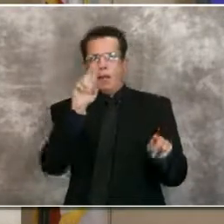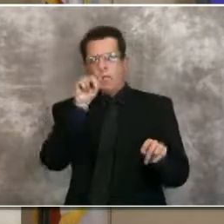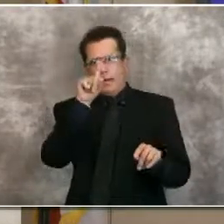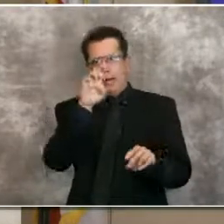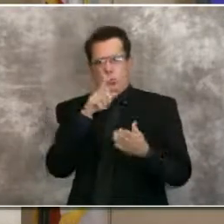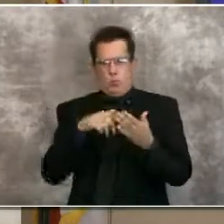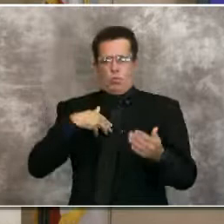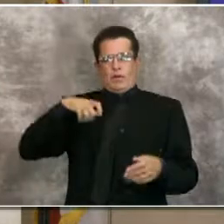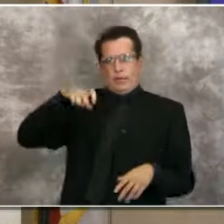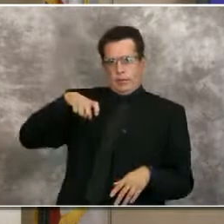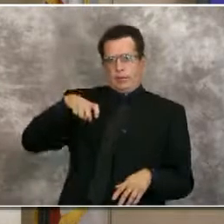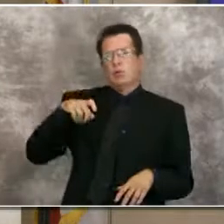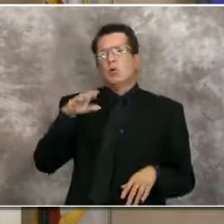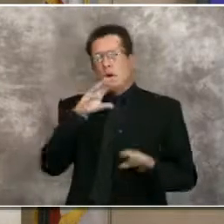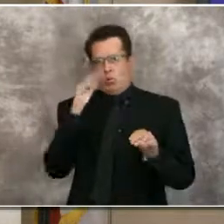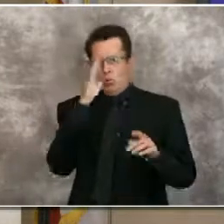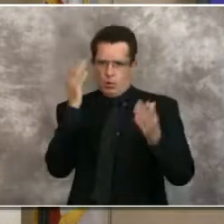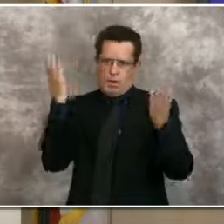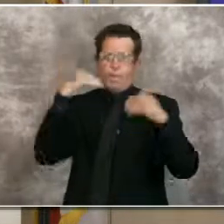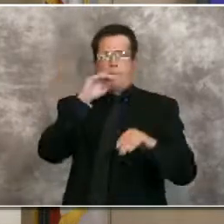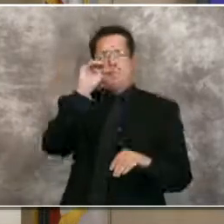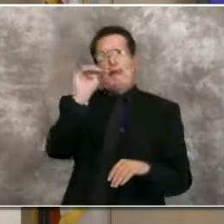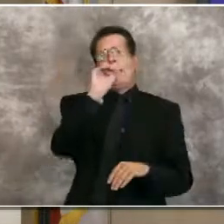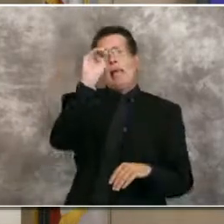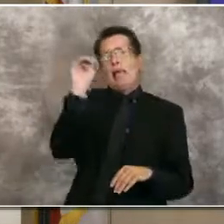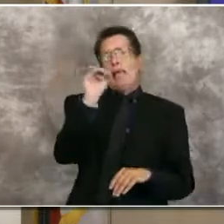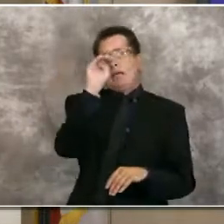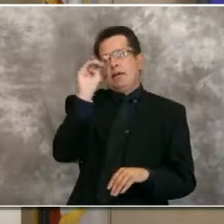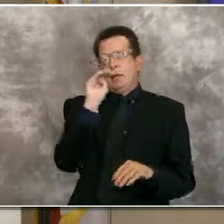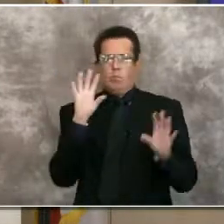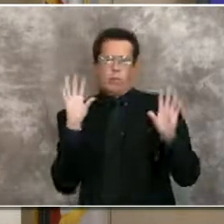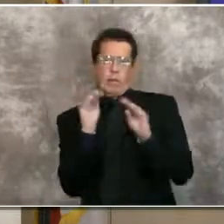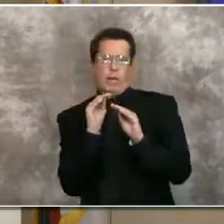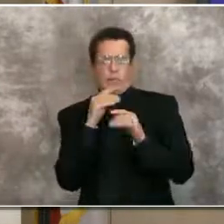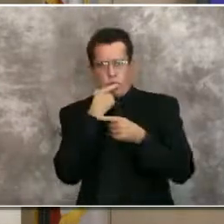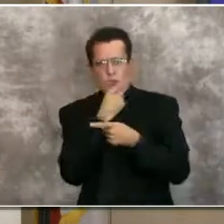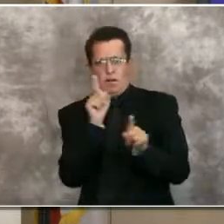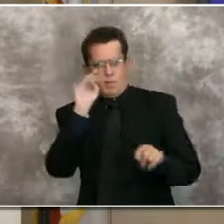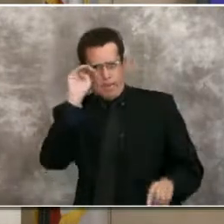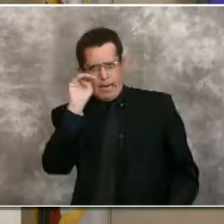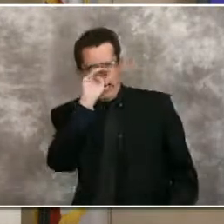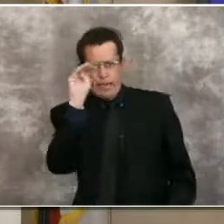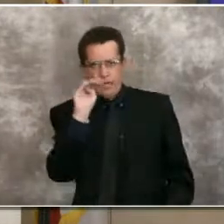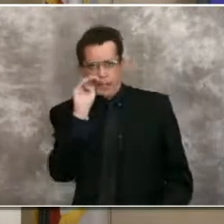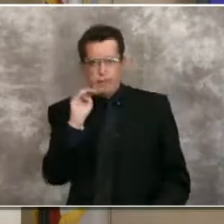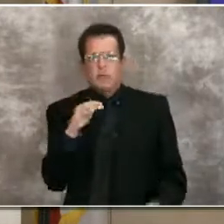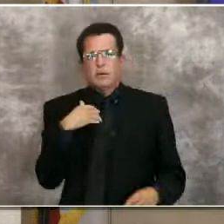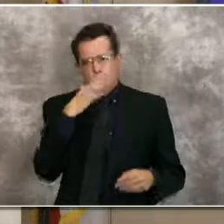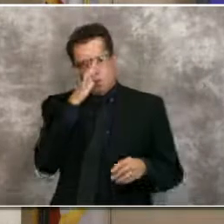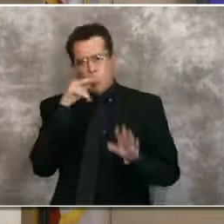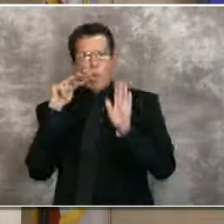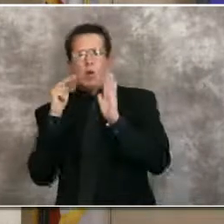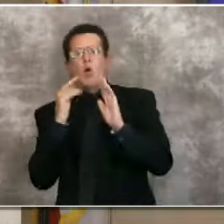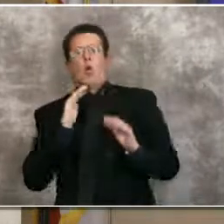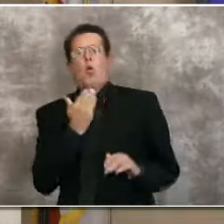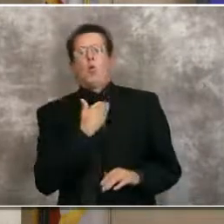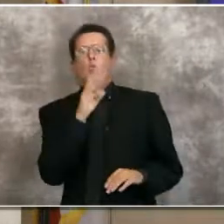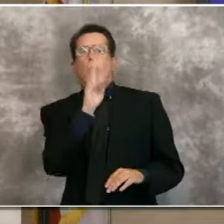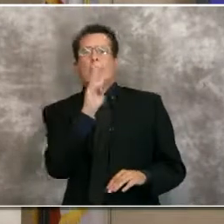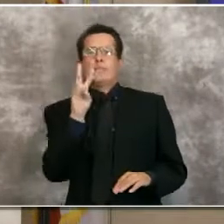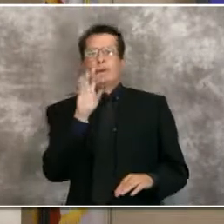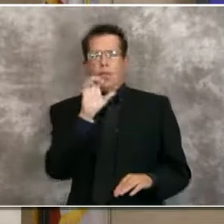We will return Monday for our next briefing. Until then, stay updated through our coronavirus website,